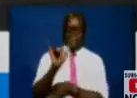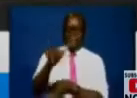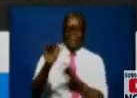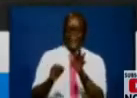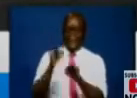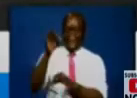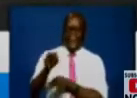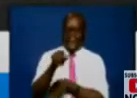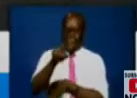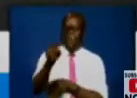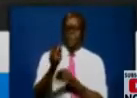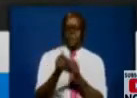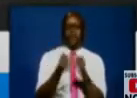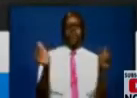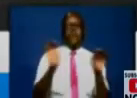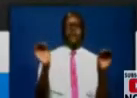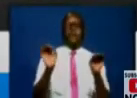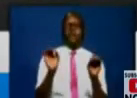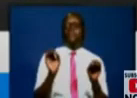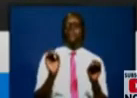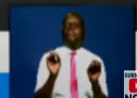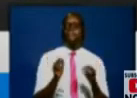to that extent you are out of order and you may